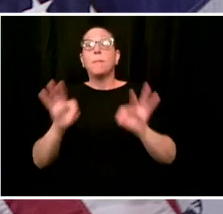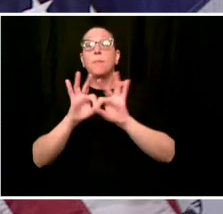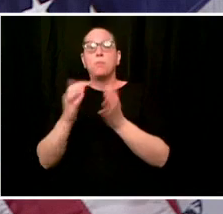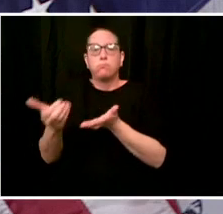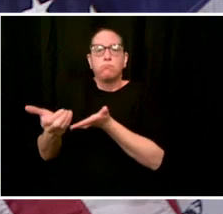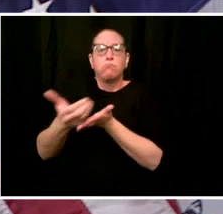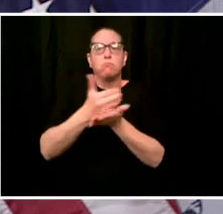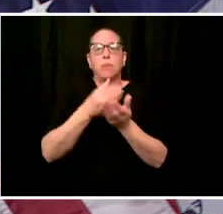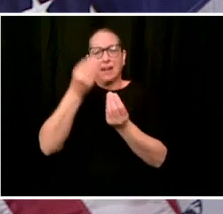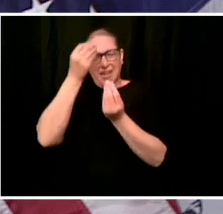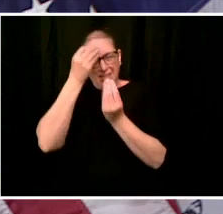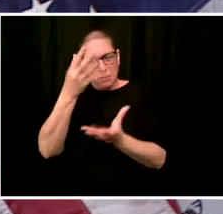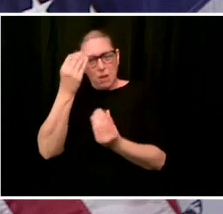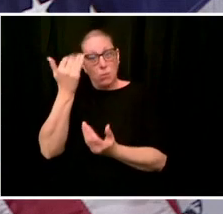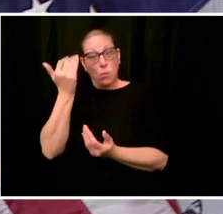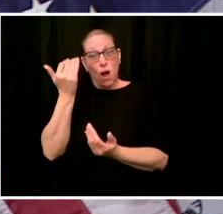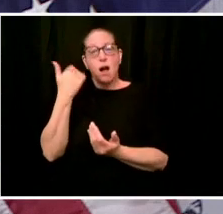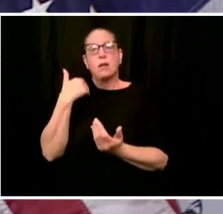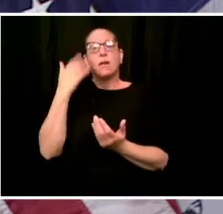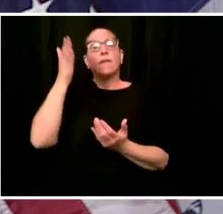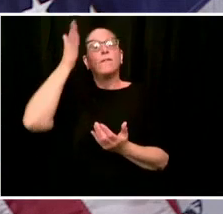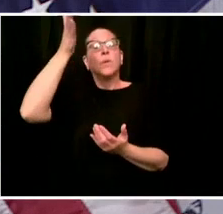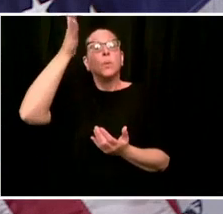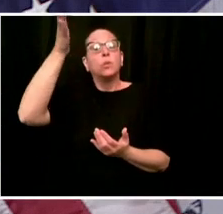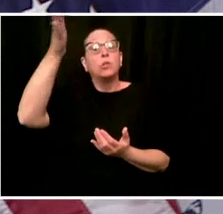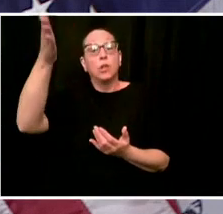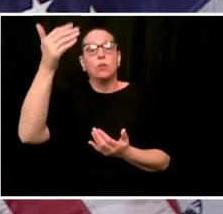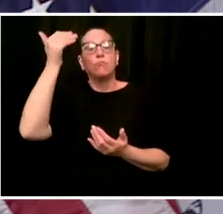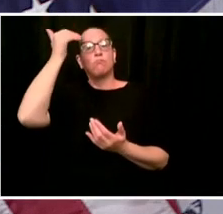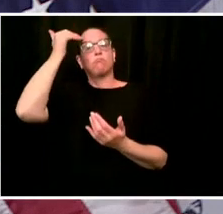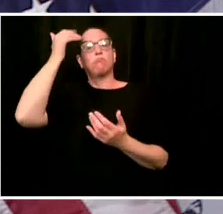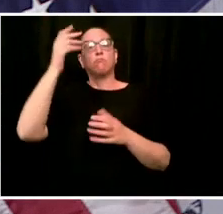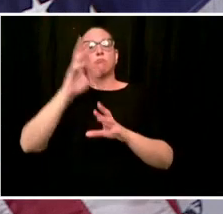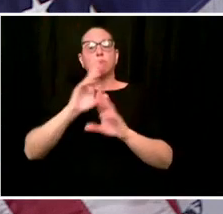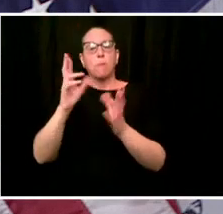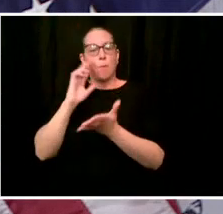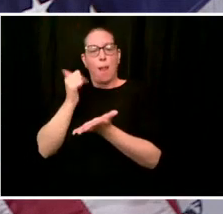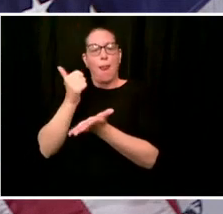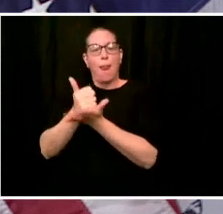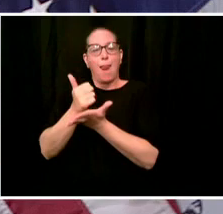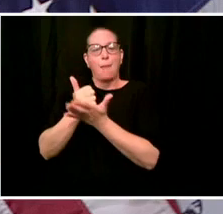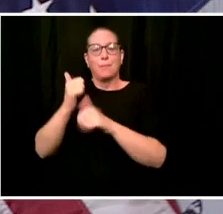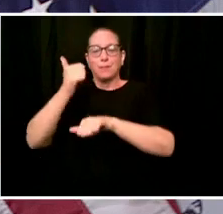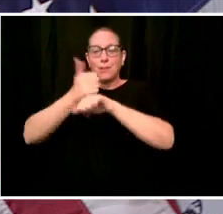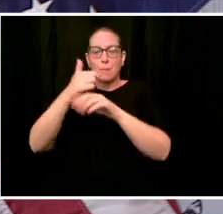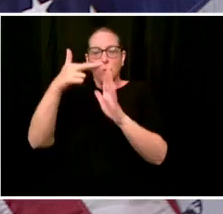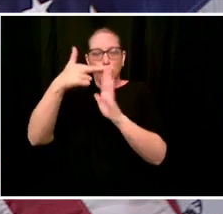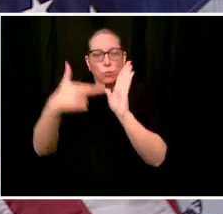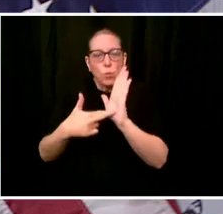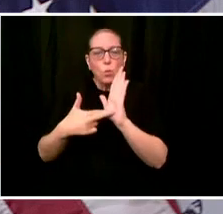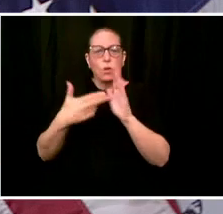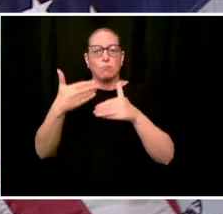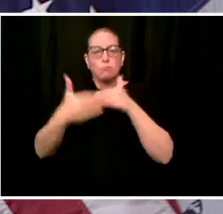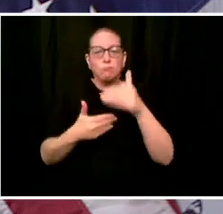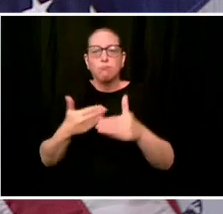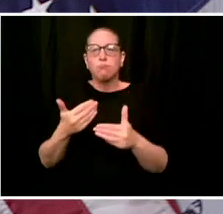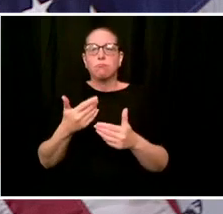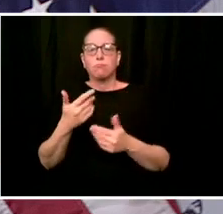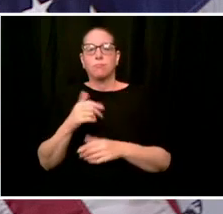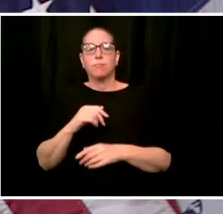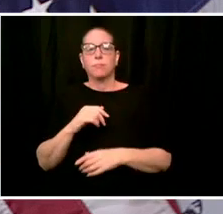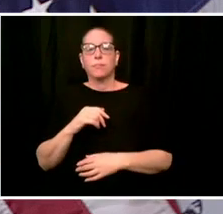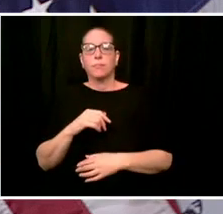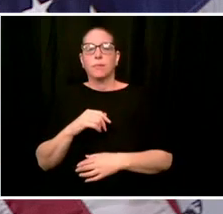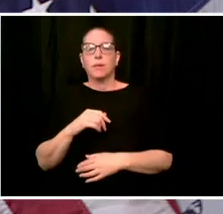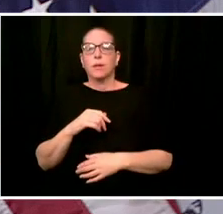prepared and can dictate policy to deal with a crisis like this? Well, I thank you, Gloria, for the